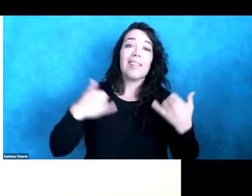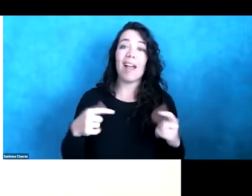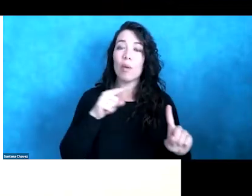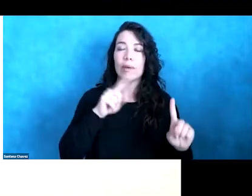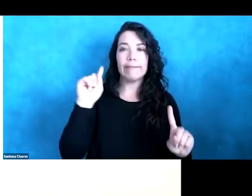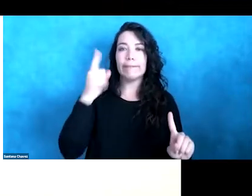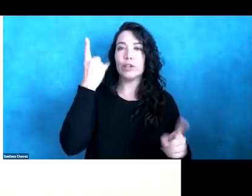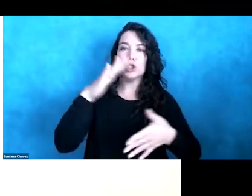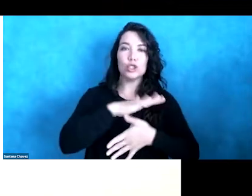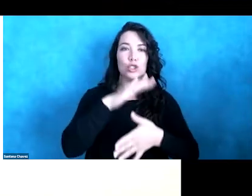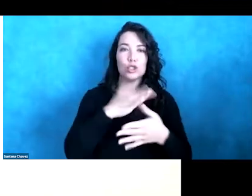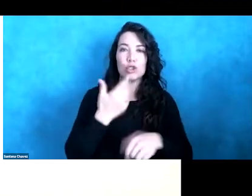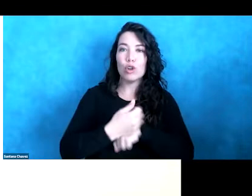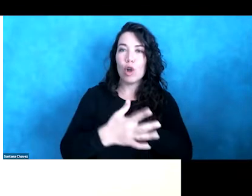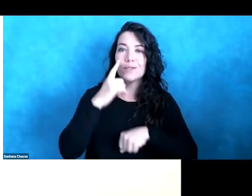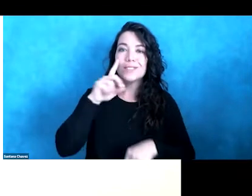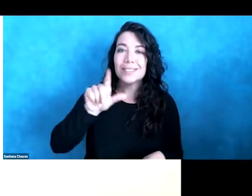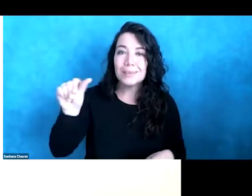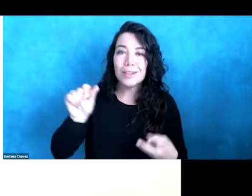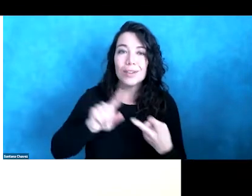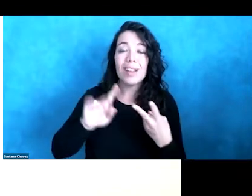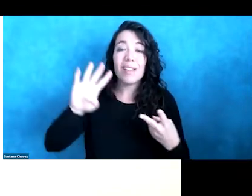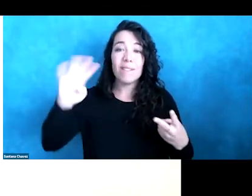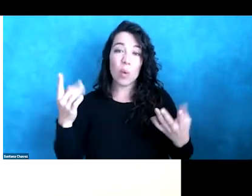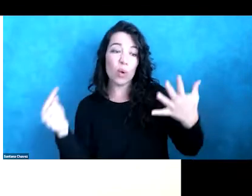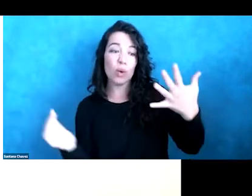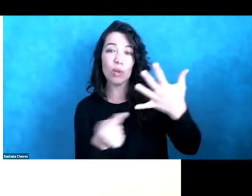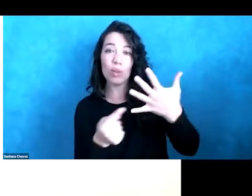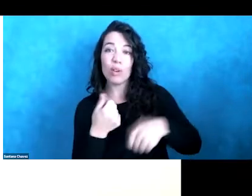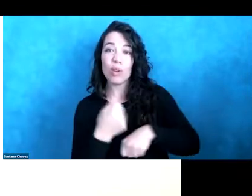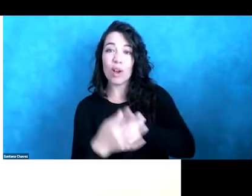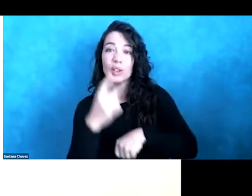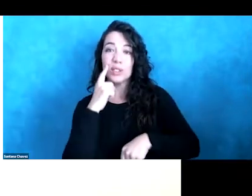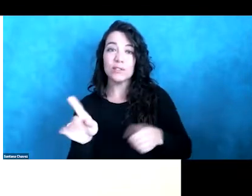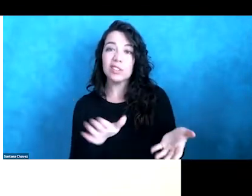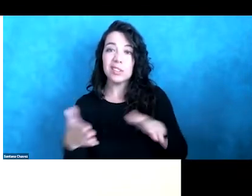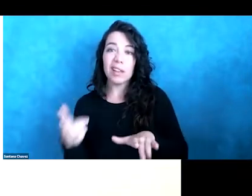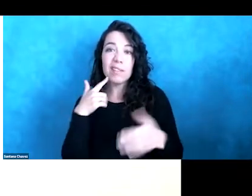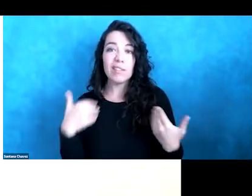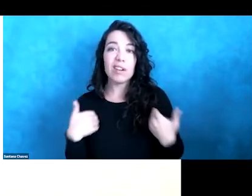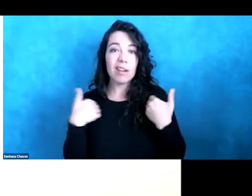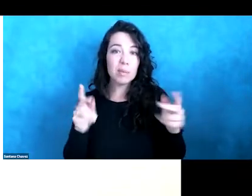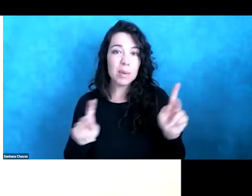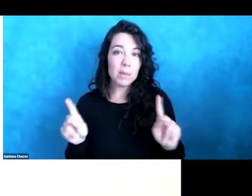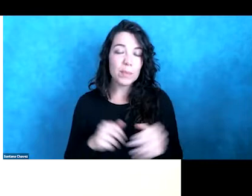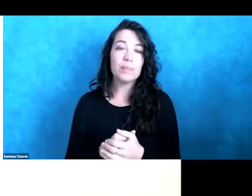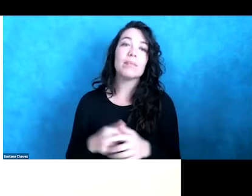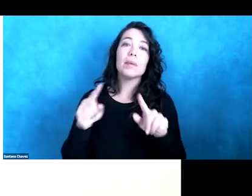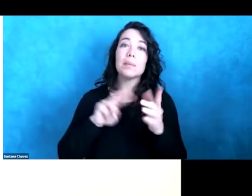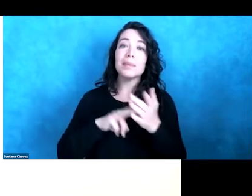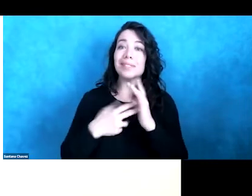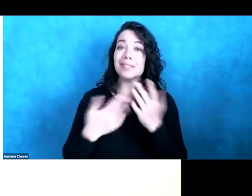fourth leading cause of death for young people globally. Mental health is critical to achieving development objectives and resolving